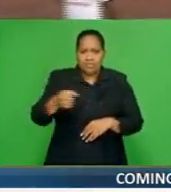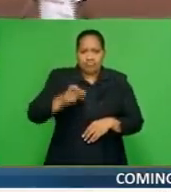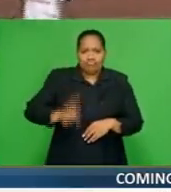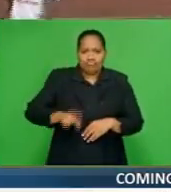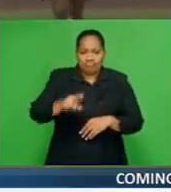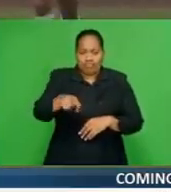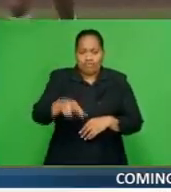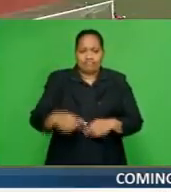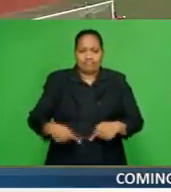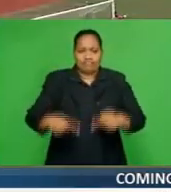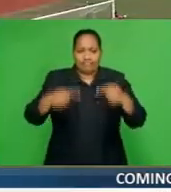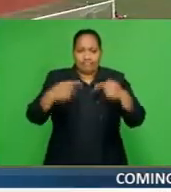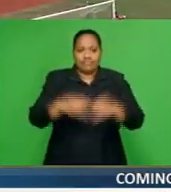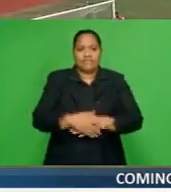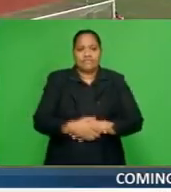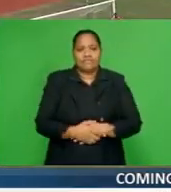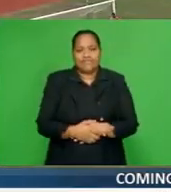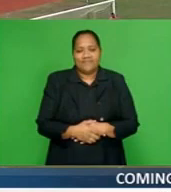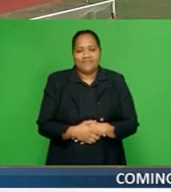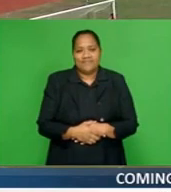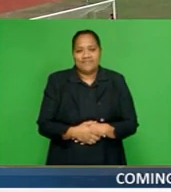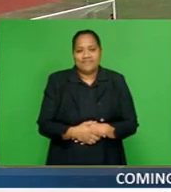VPL.